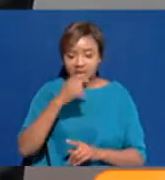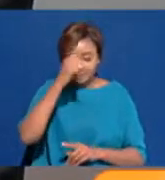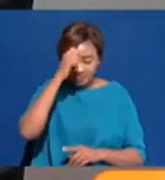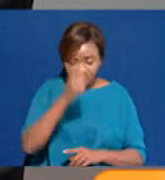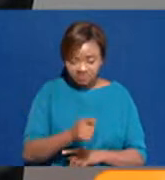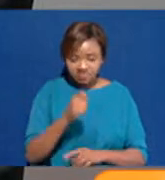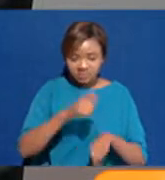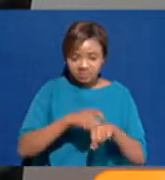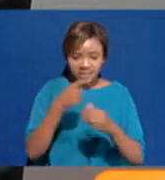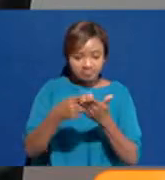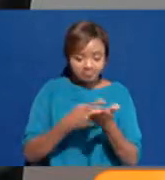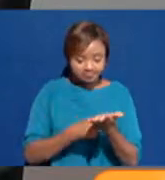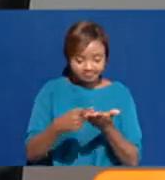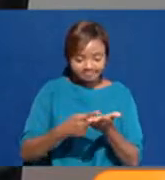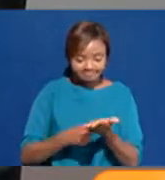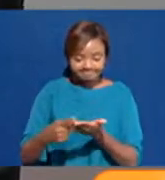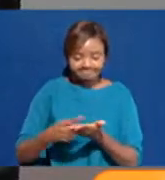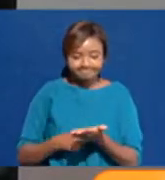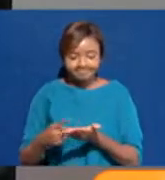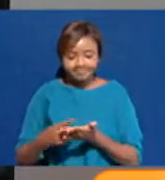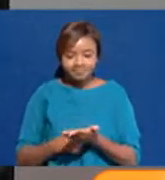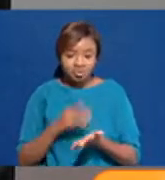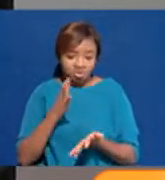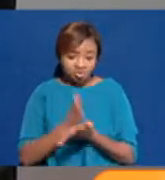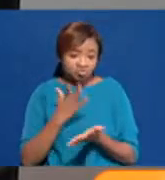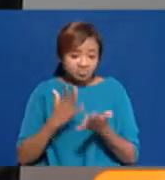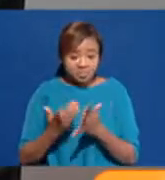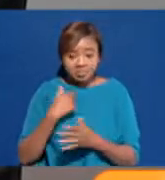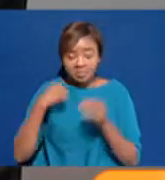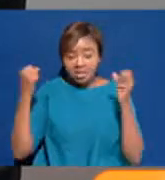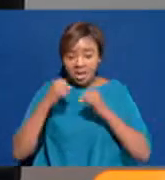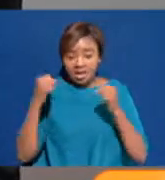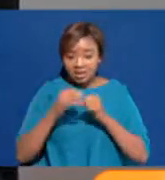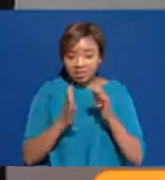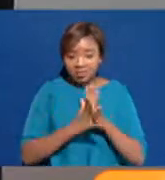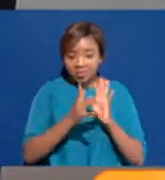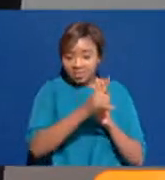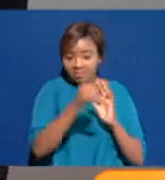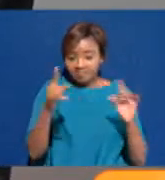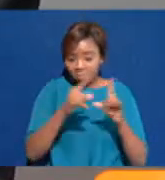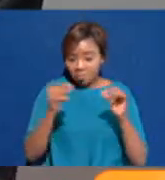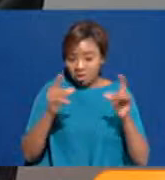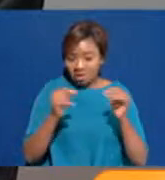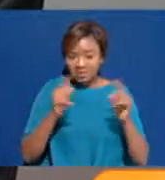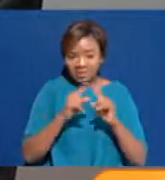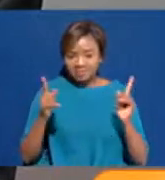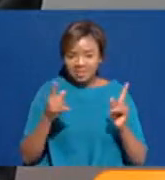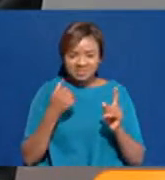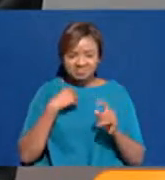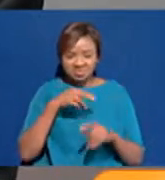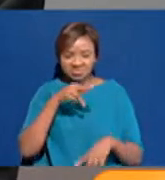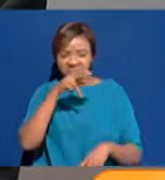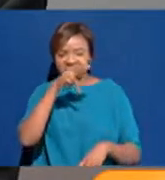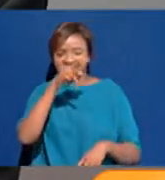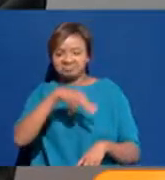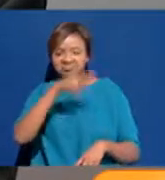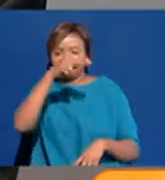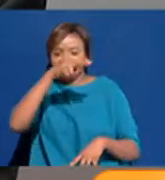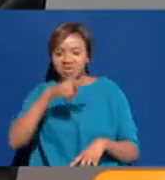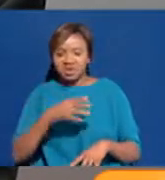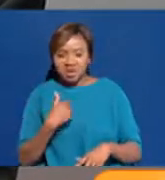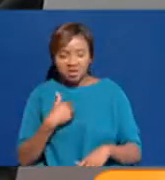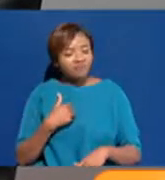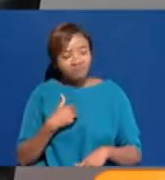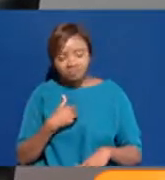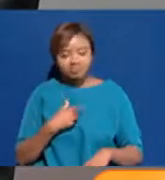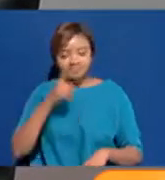our discussions. I may not agree with what you say, but I should talk to you as a human being with